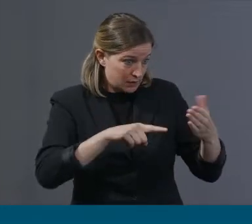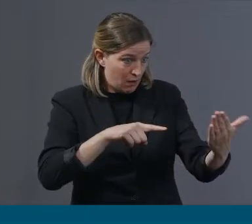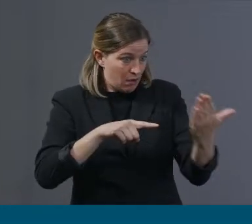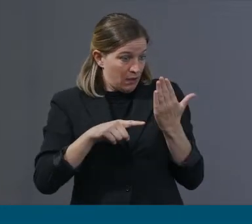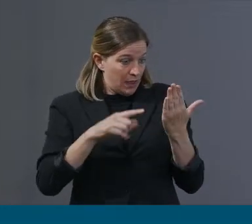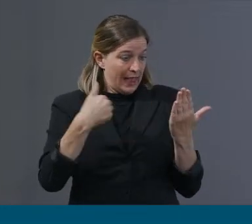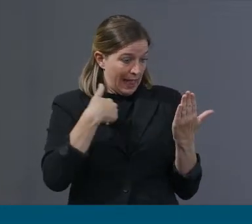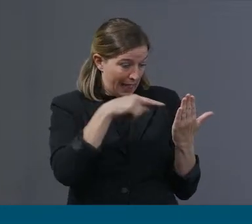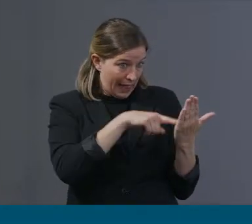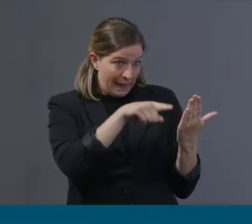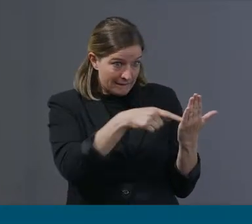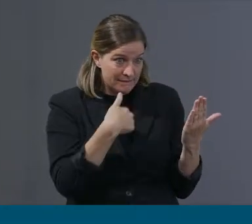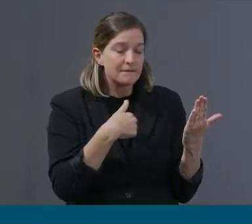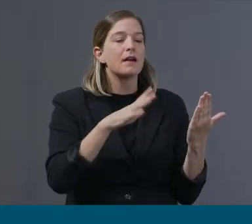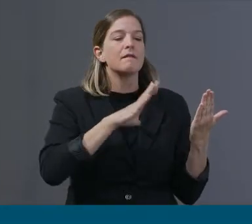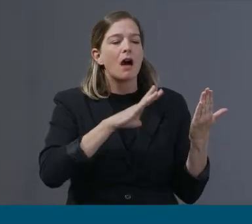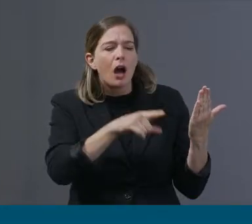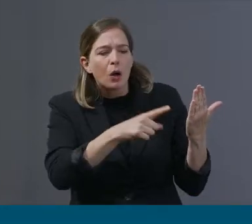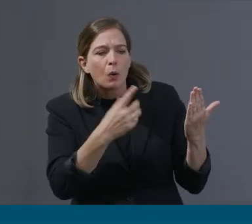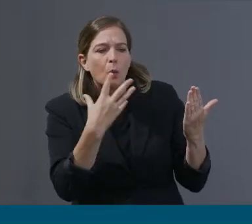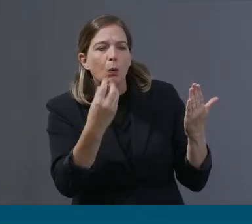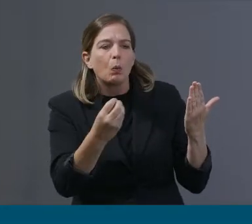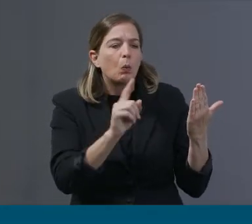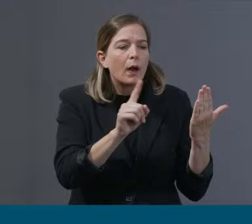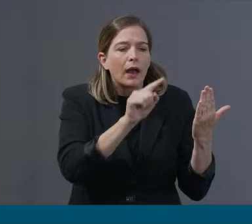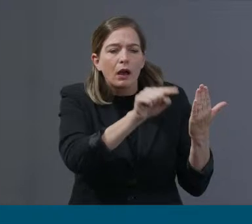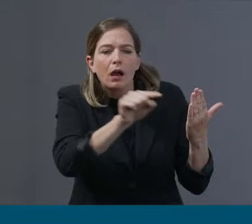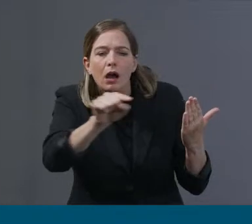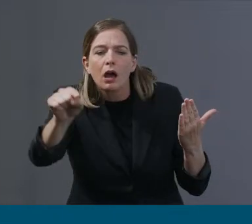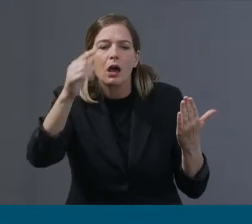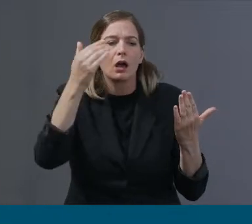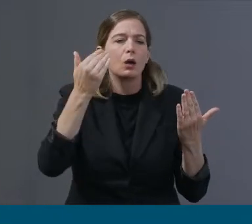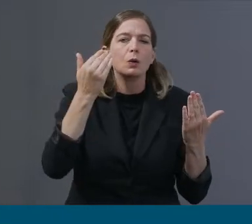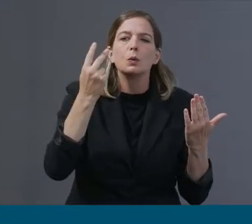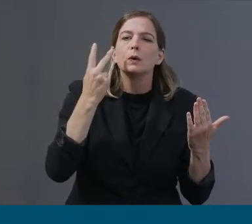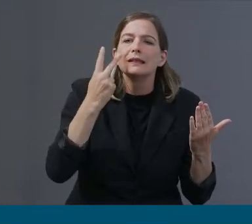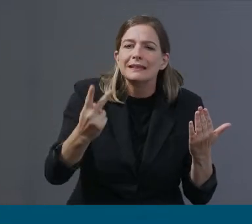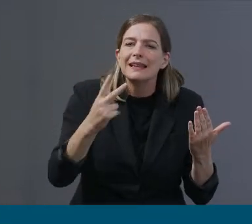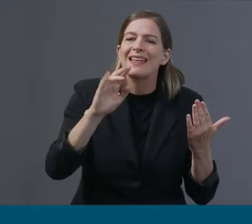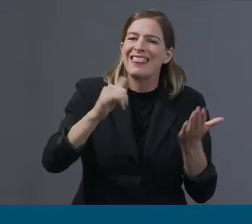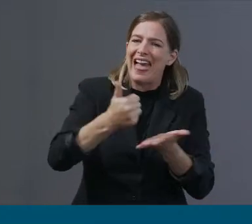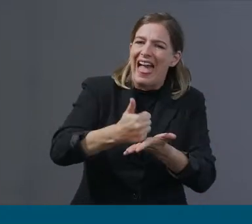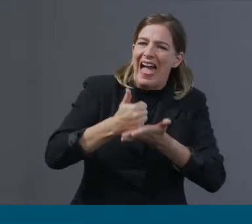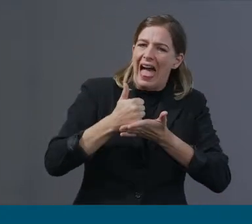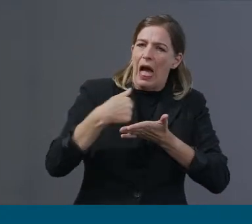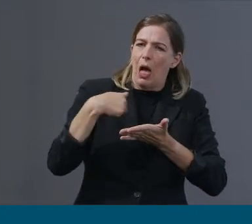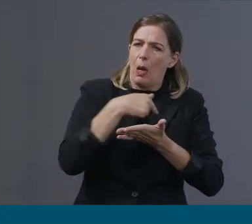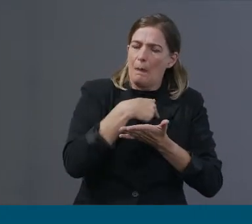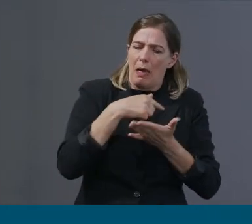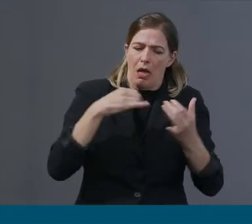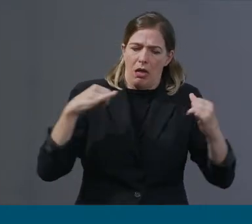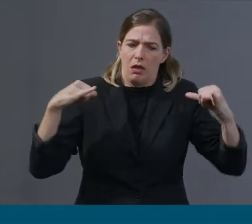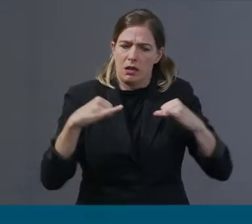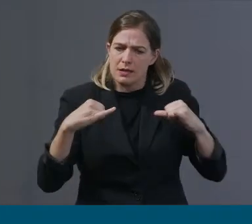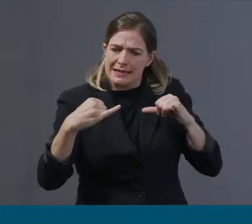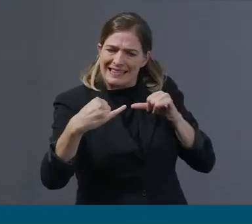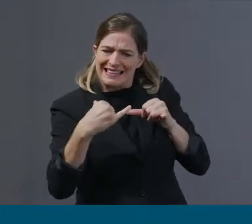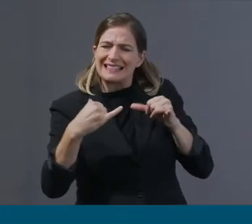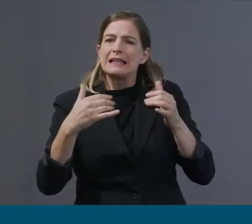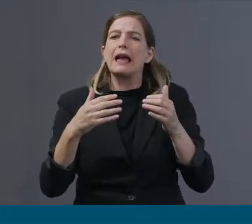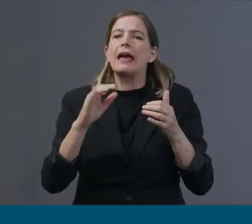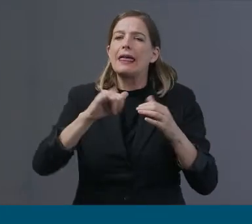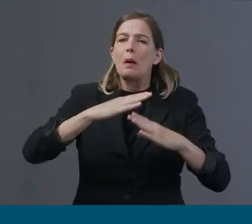have happened. It's going to help to contain new infections and prevent and slow the transmission